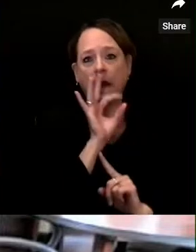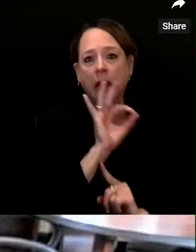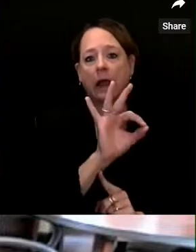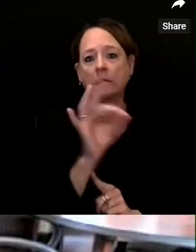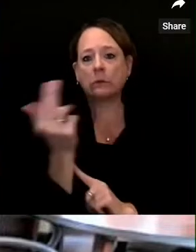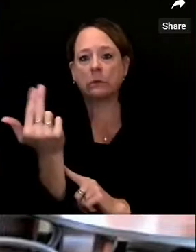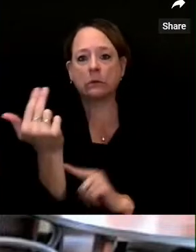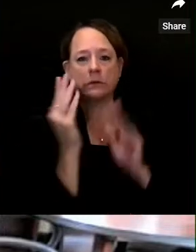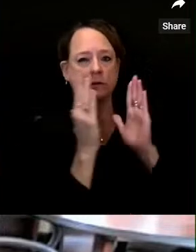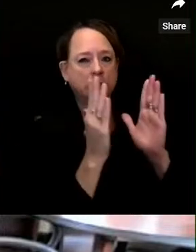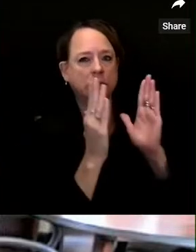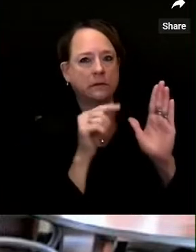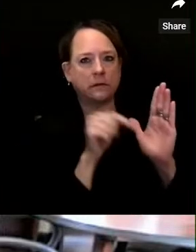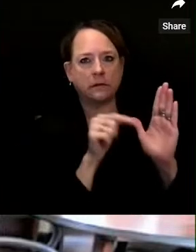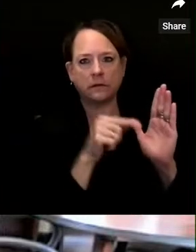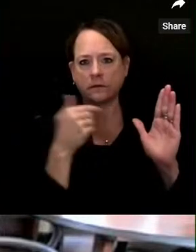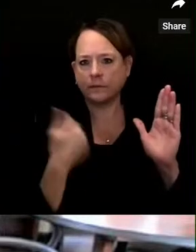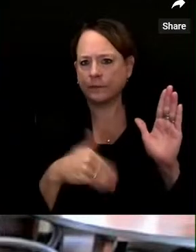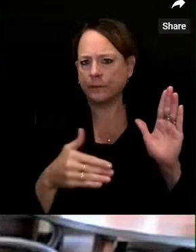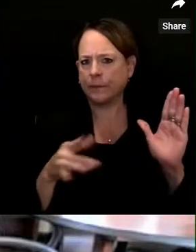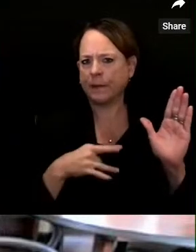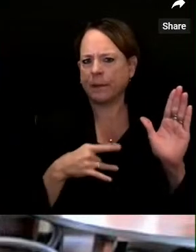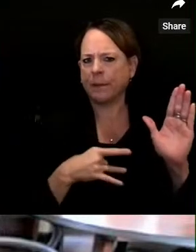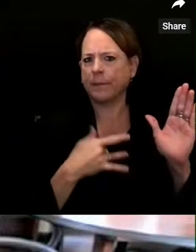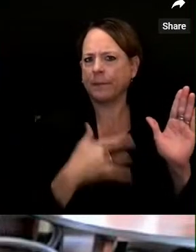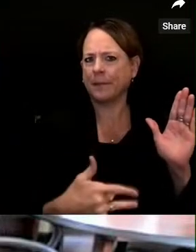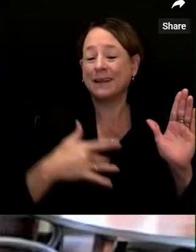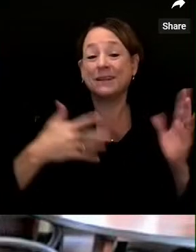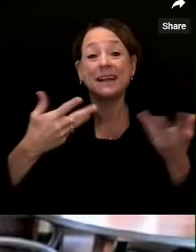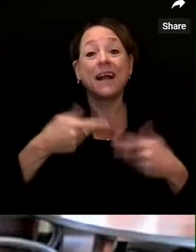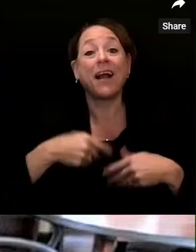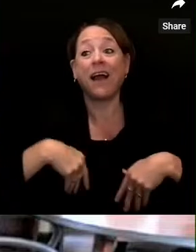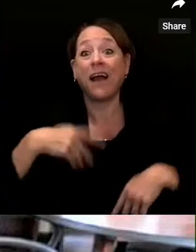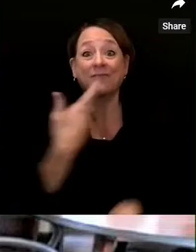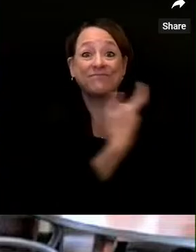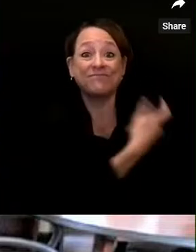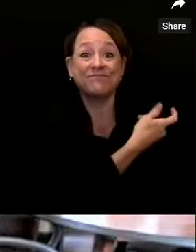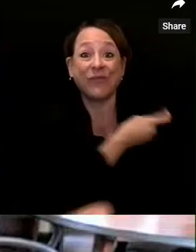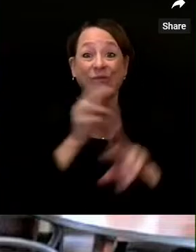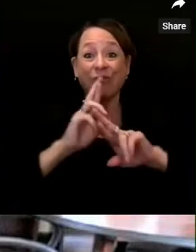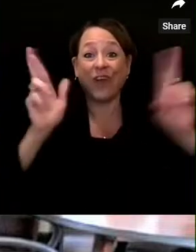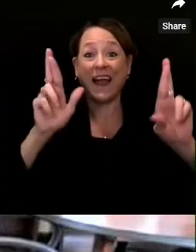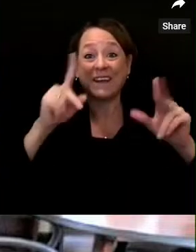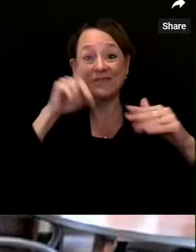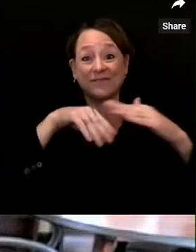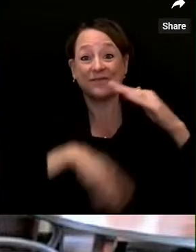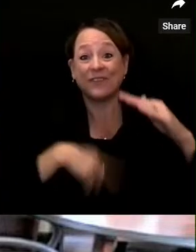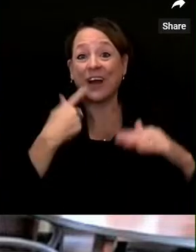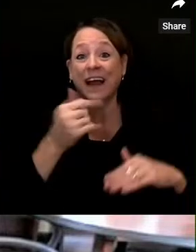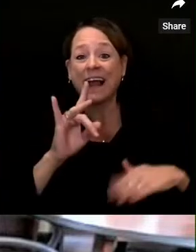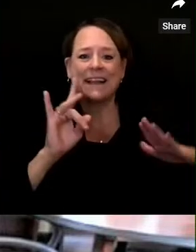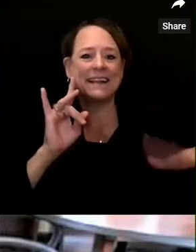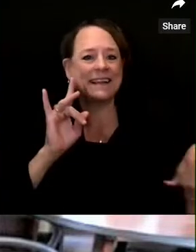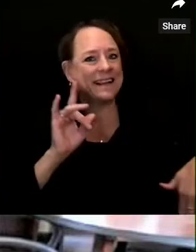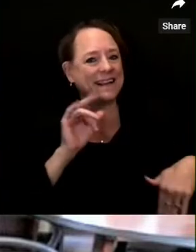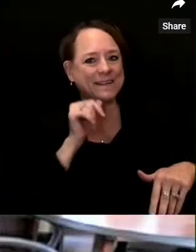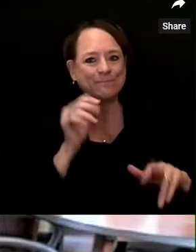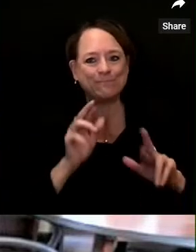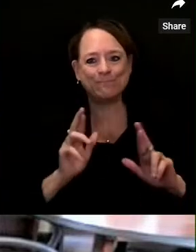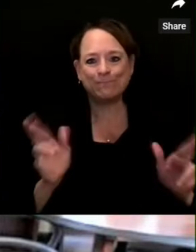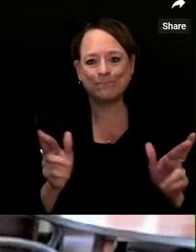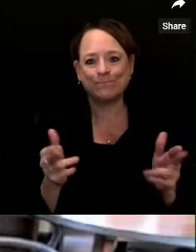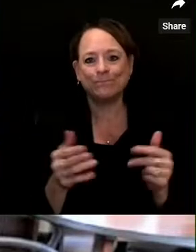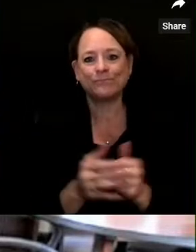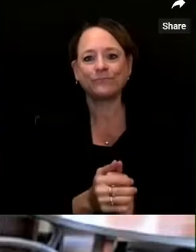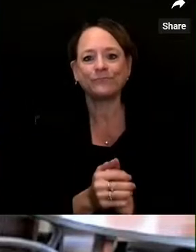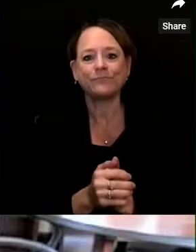vaccinated against this disease. What we need to remember is that kids live in families and families